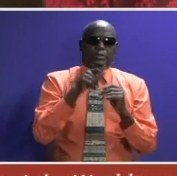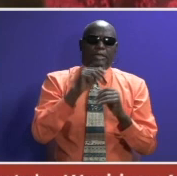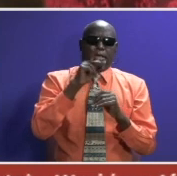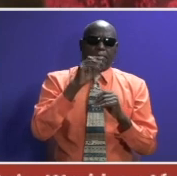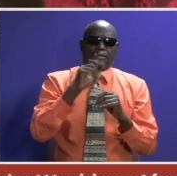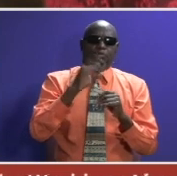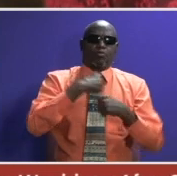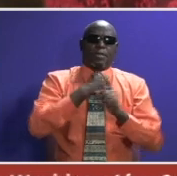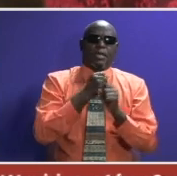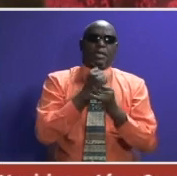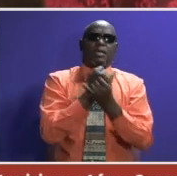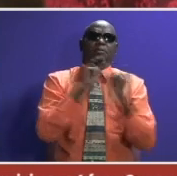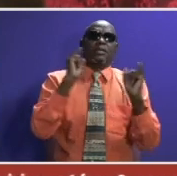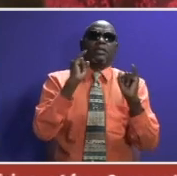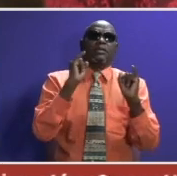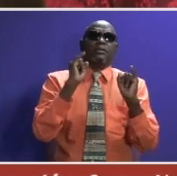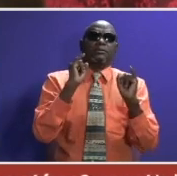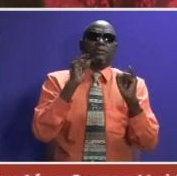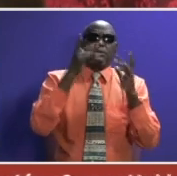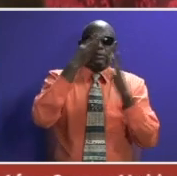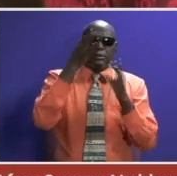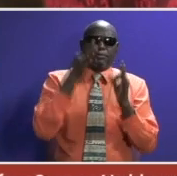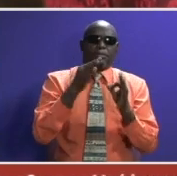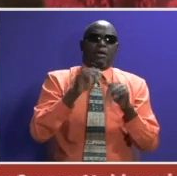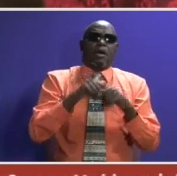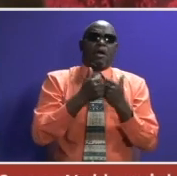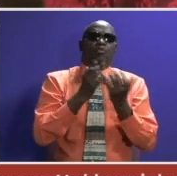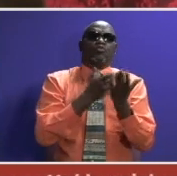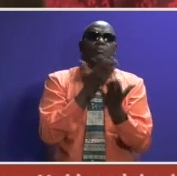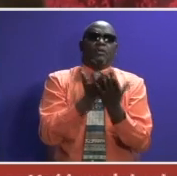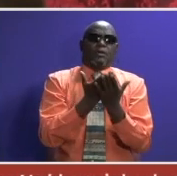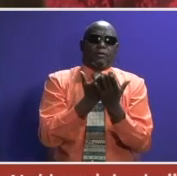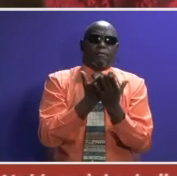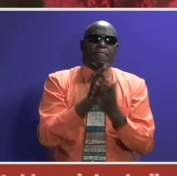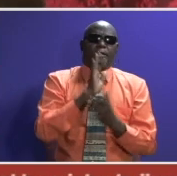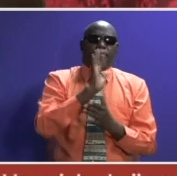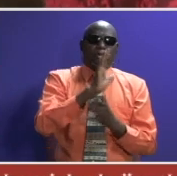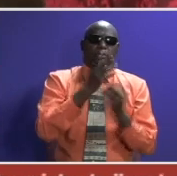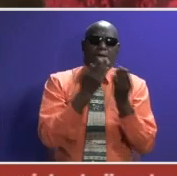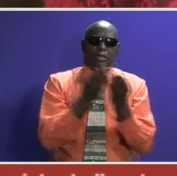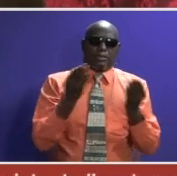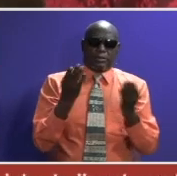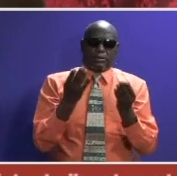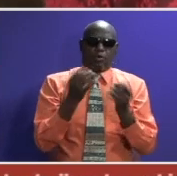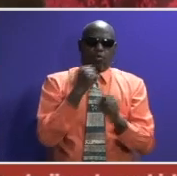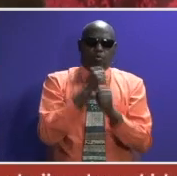independent, public-spirited determinations on how to apply its assets and deliver journalism.